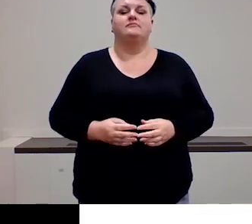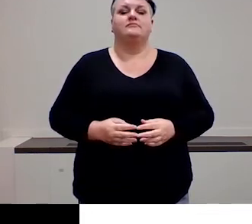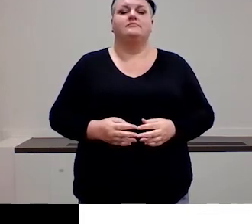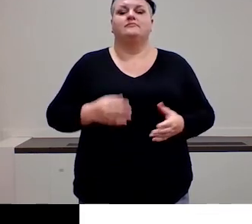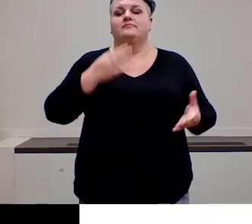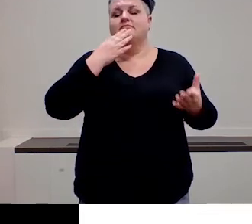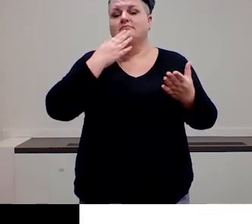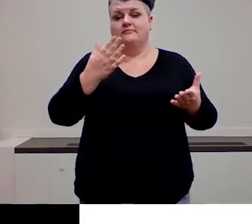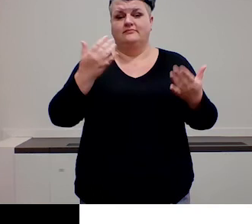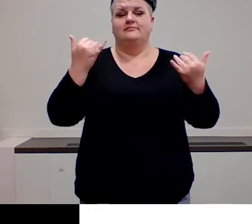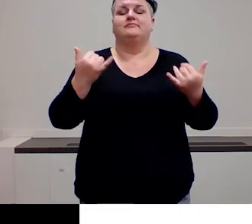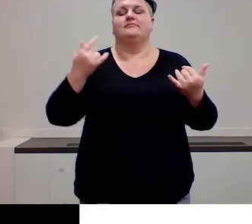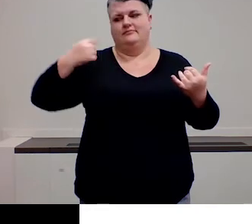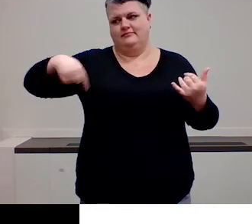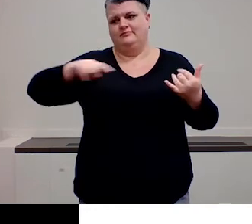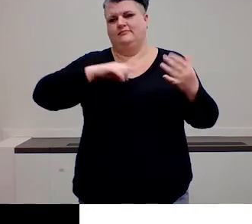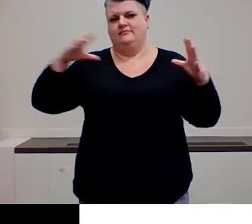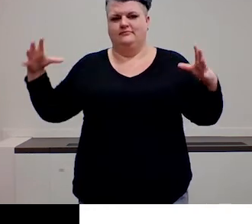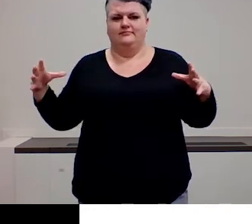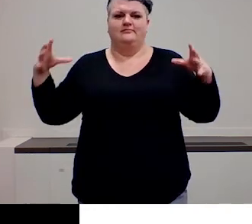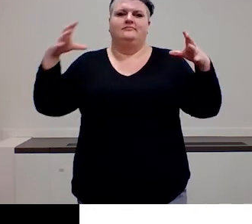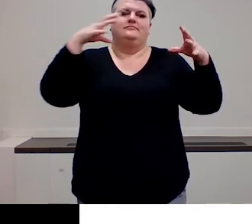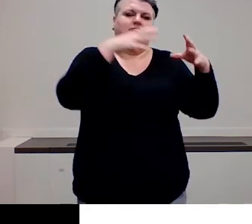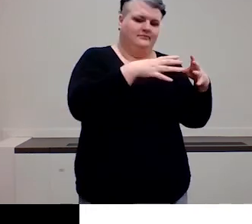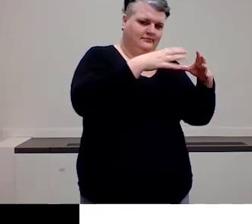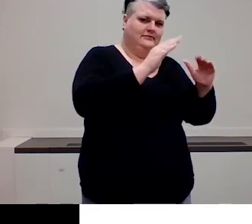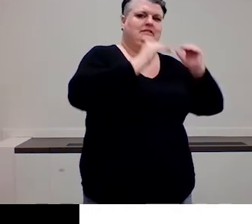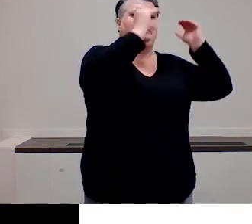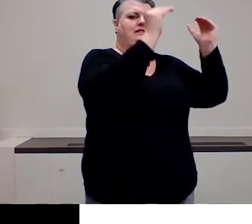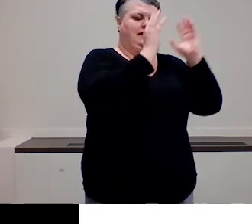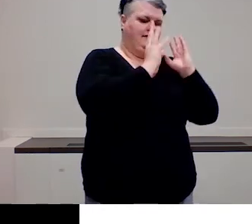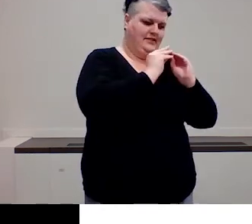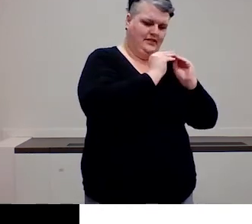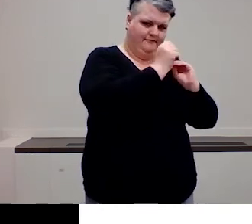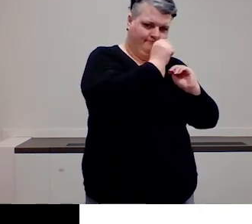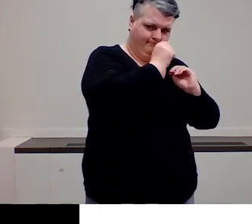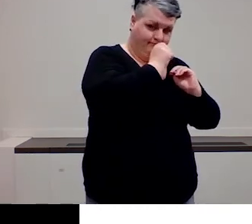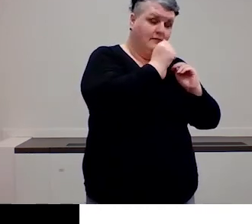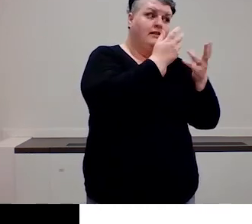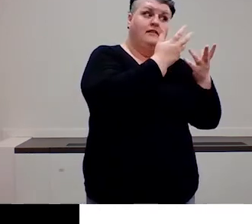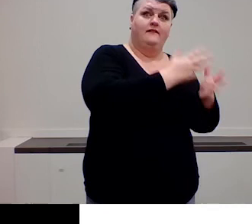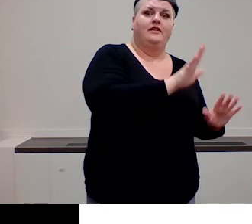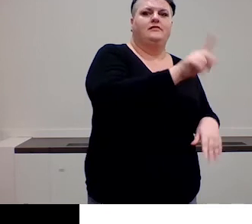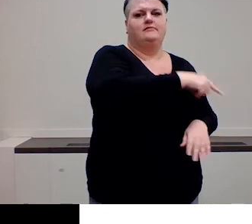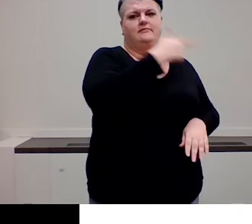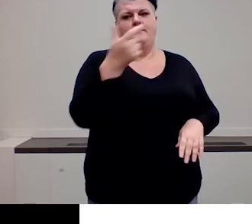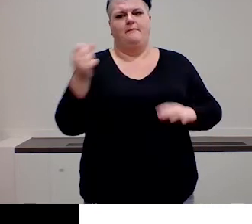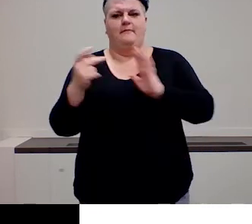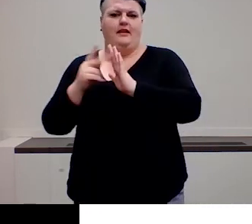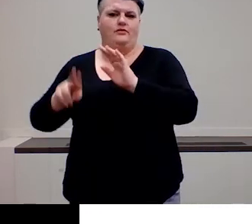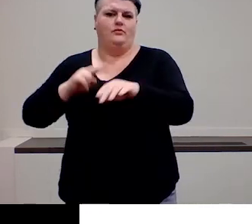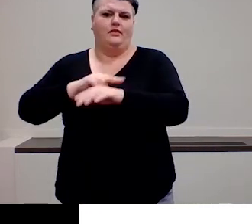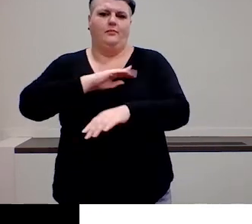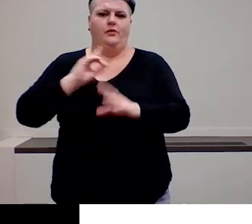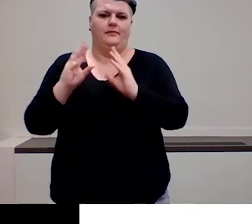Okay, thank you. At this time, we will over to executive session. And once we're finished there, we'll be back to the regular board